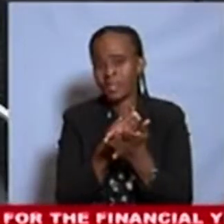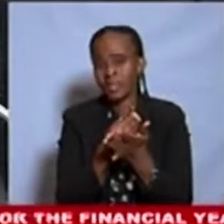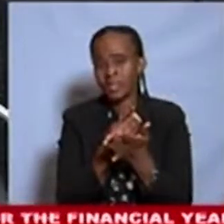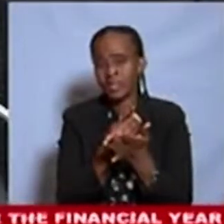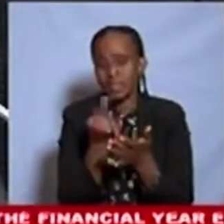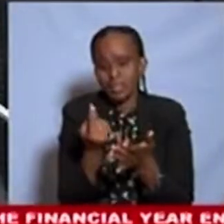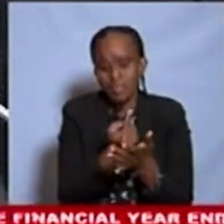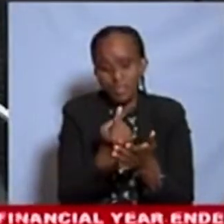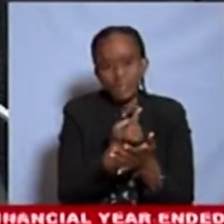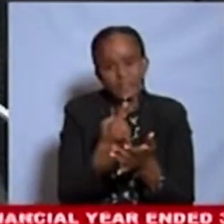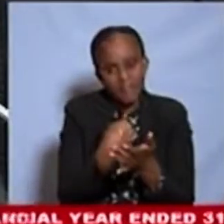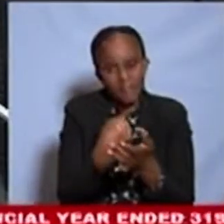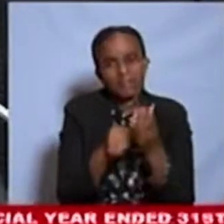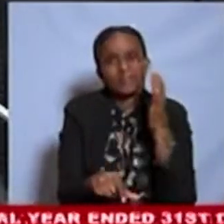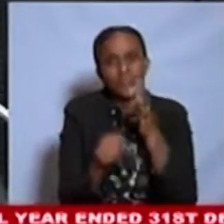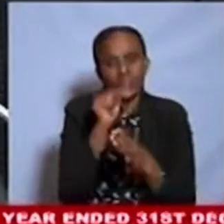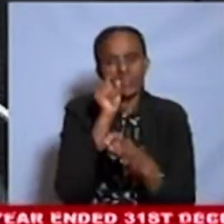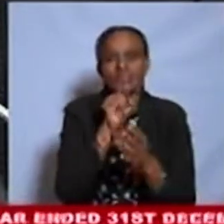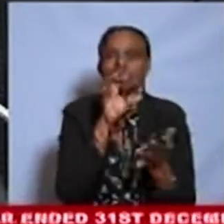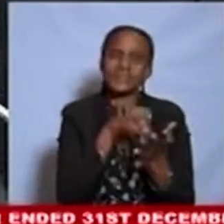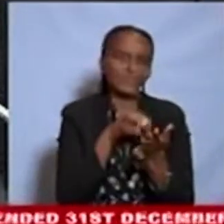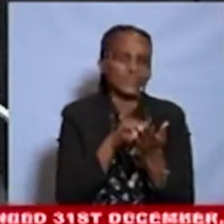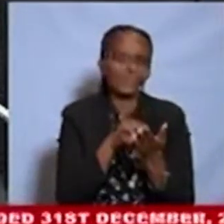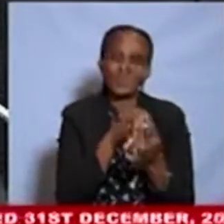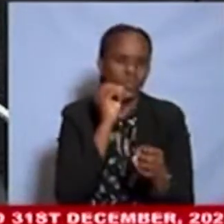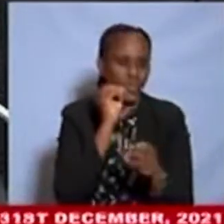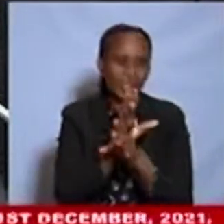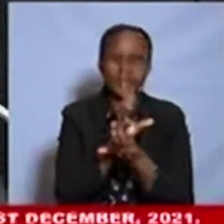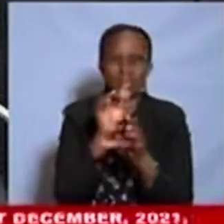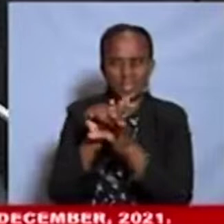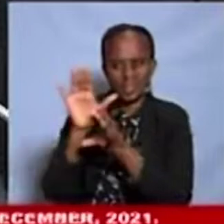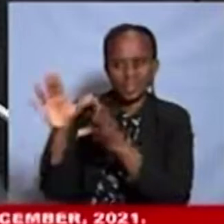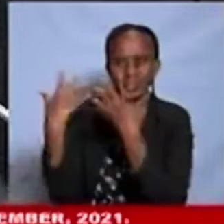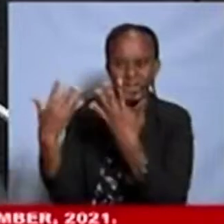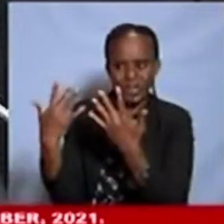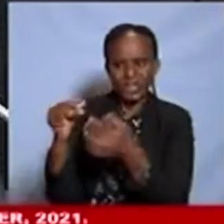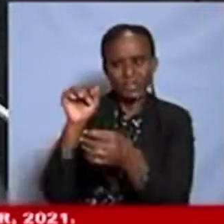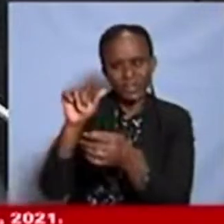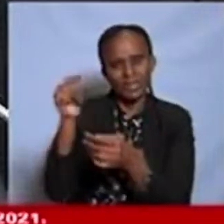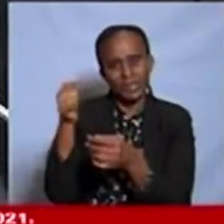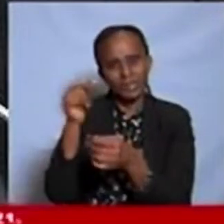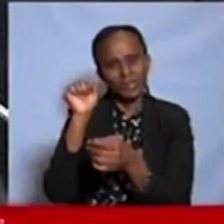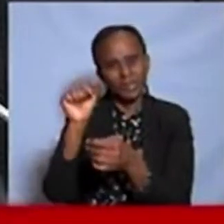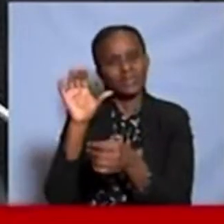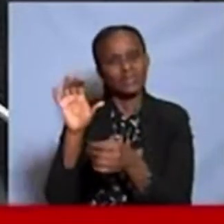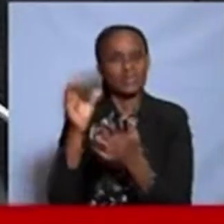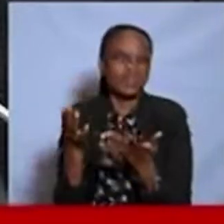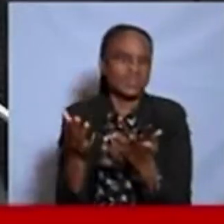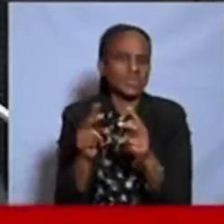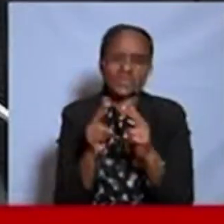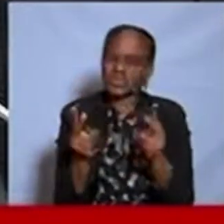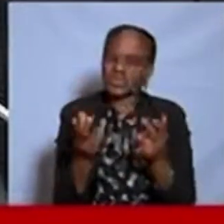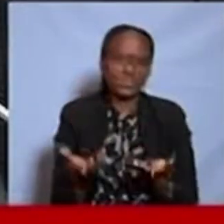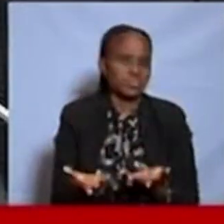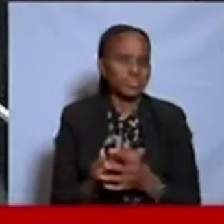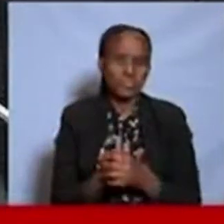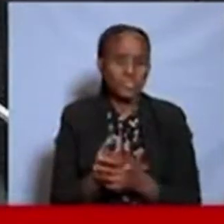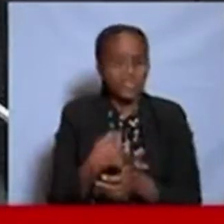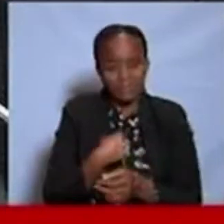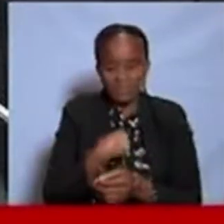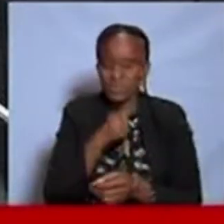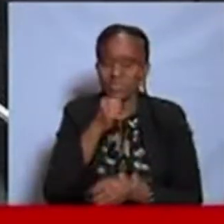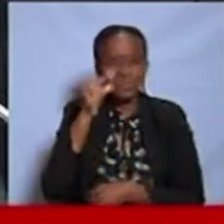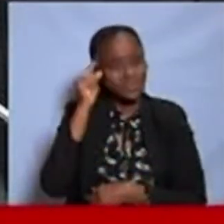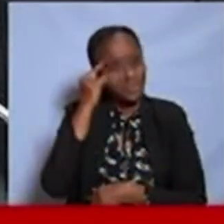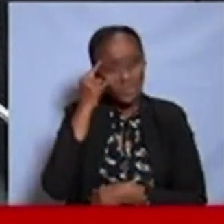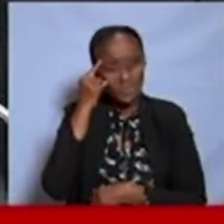that, I found this matter that it was already in the hands of the Local Government Service Commission. So I did not even think